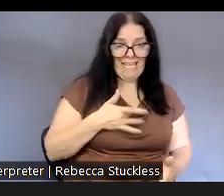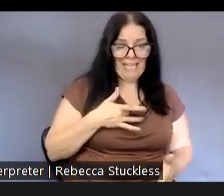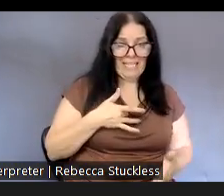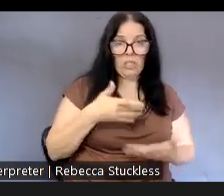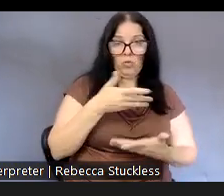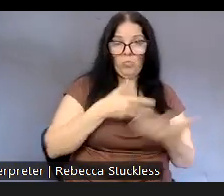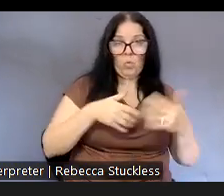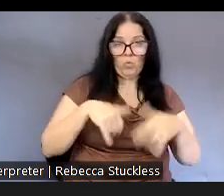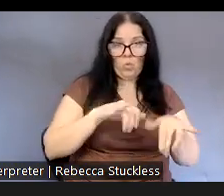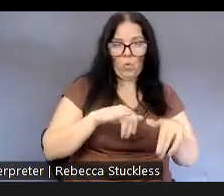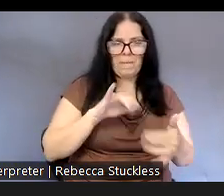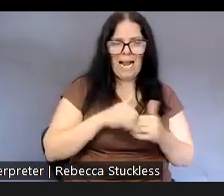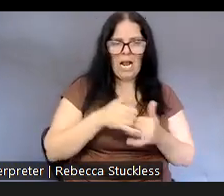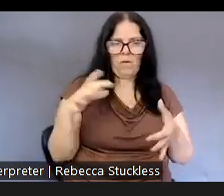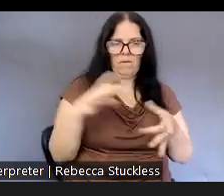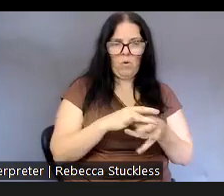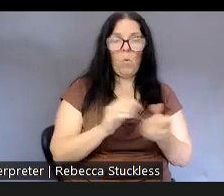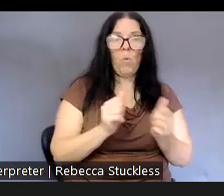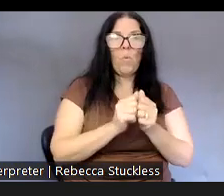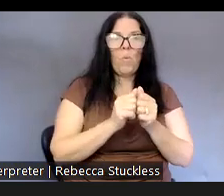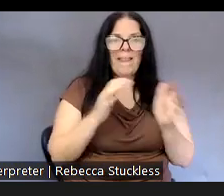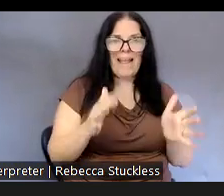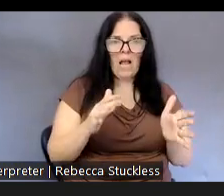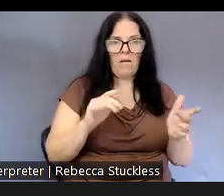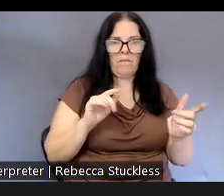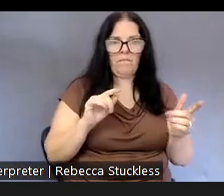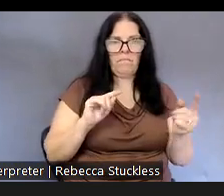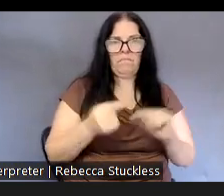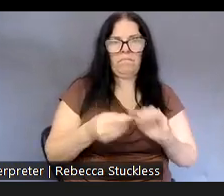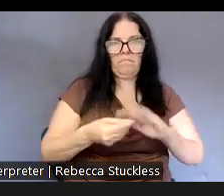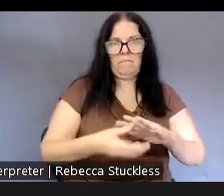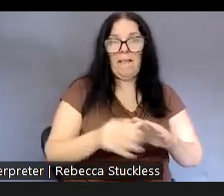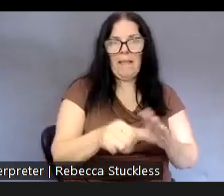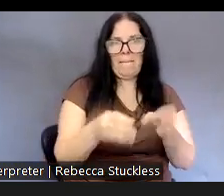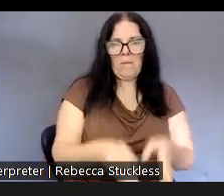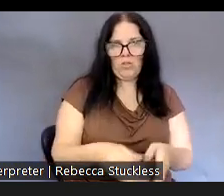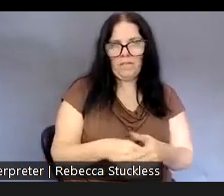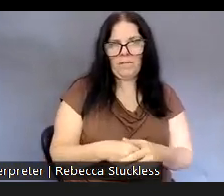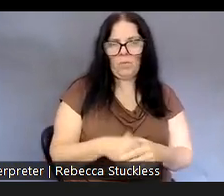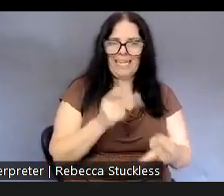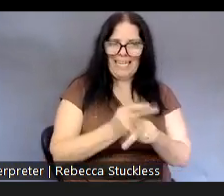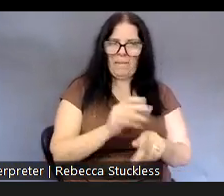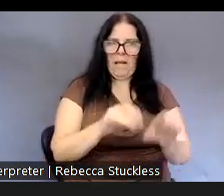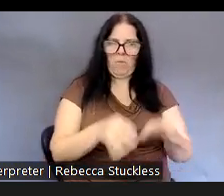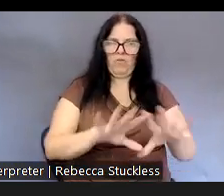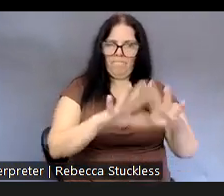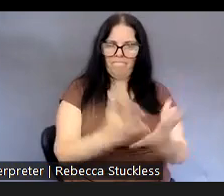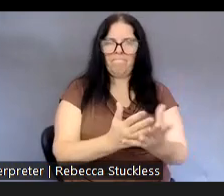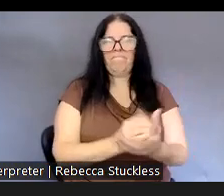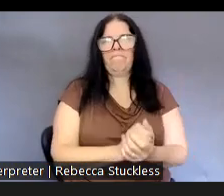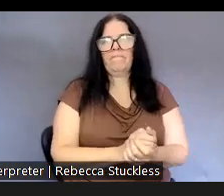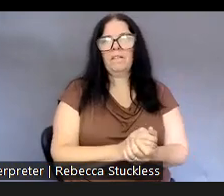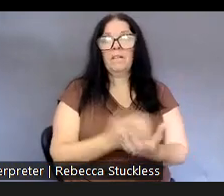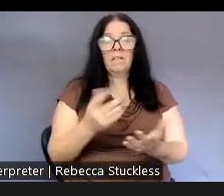without sacrificing the integrity of the individual. He said therapists try to help individuals be